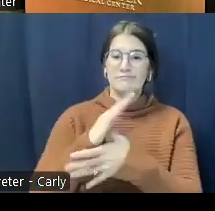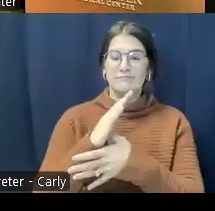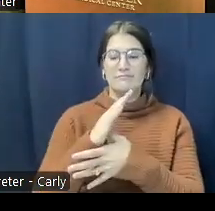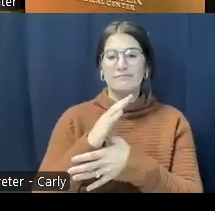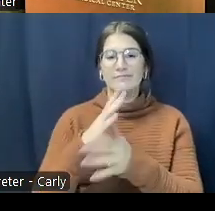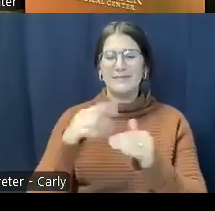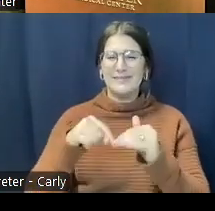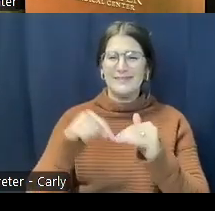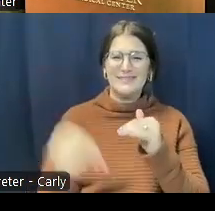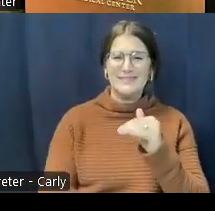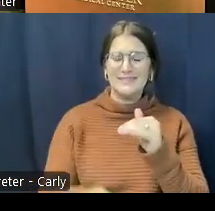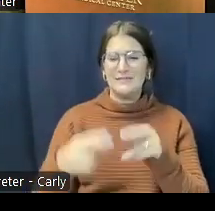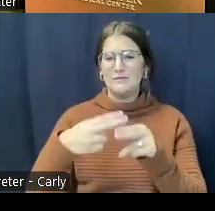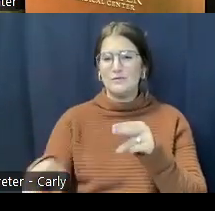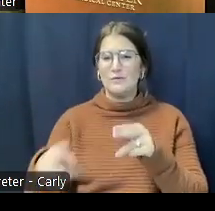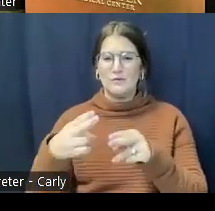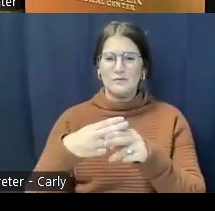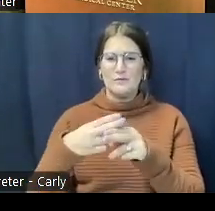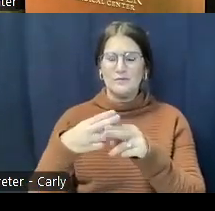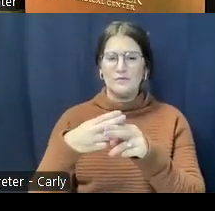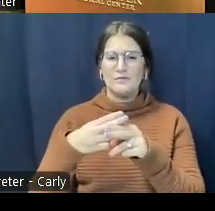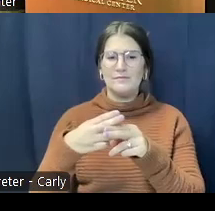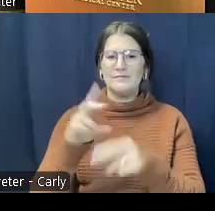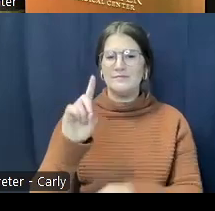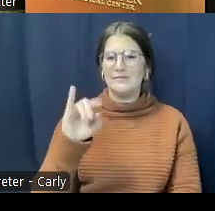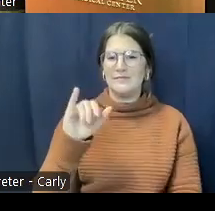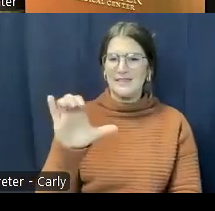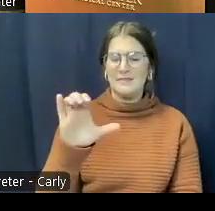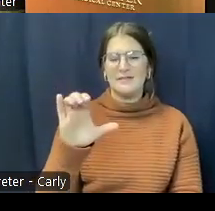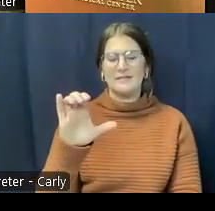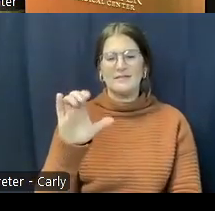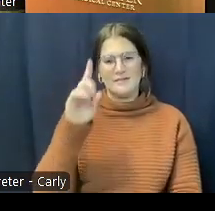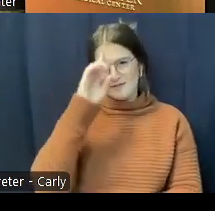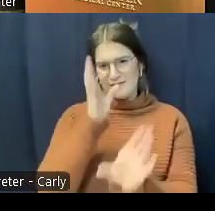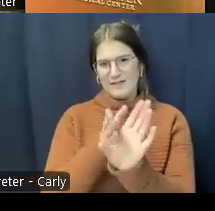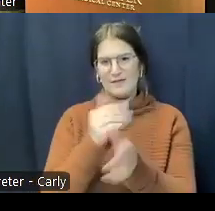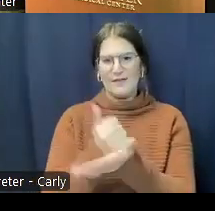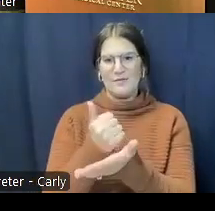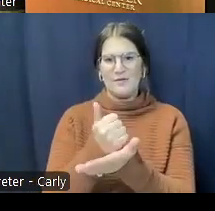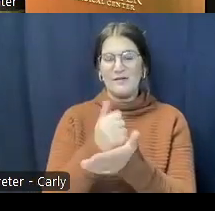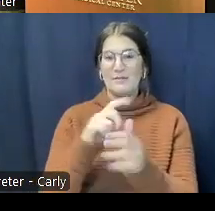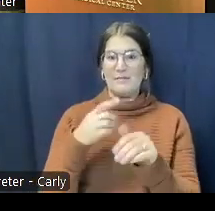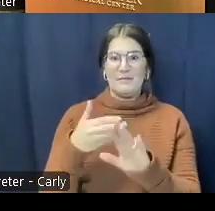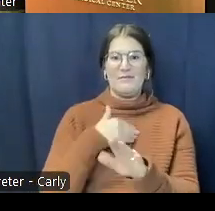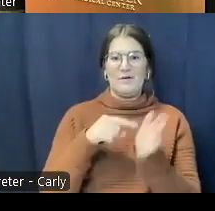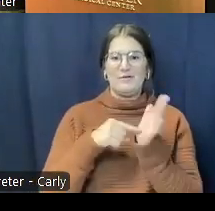intensive short-term dynamic psychotherapy. But before I do that, I guess I'm supposed to show you